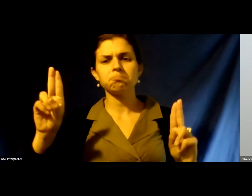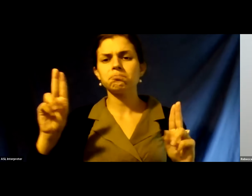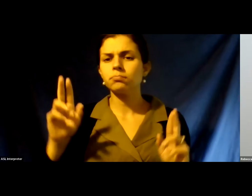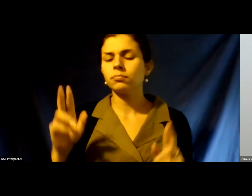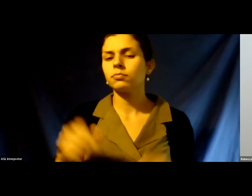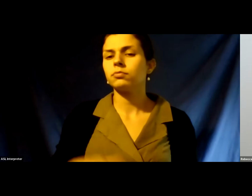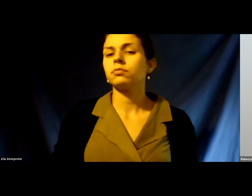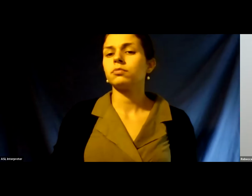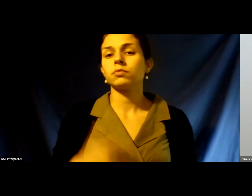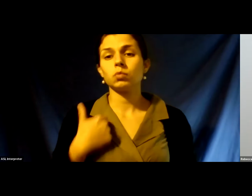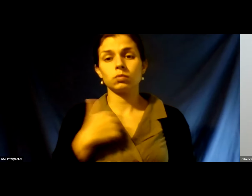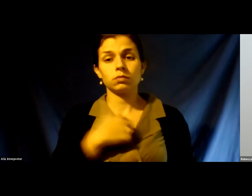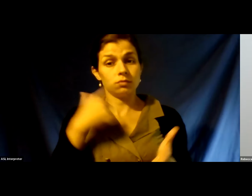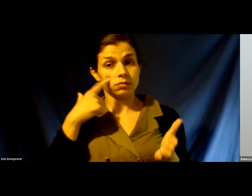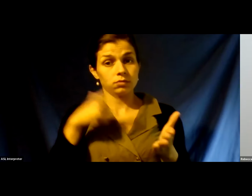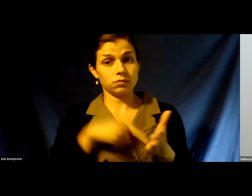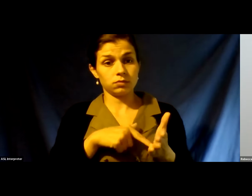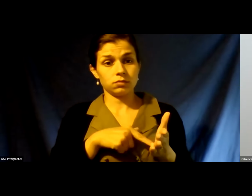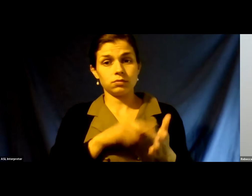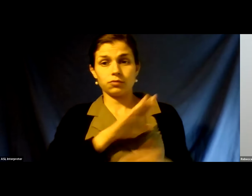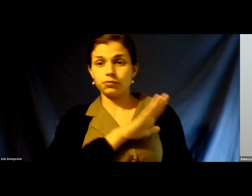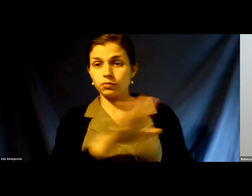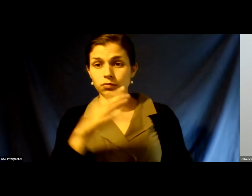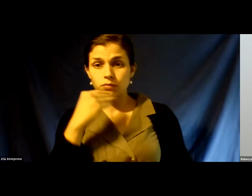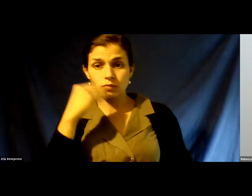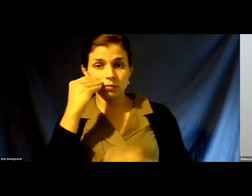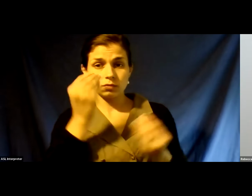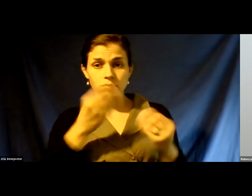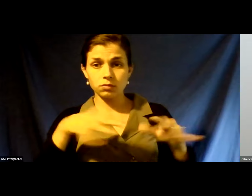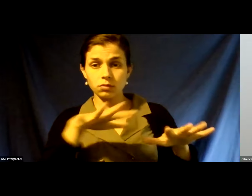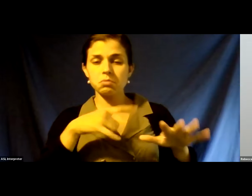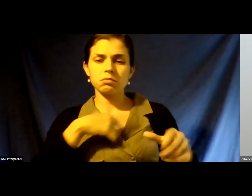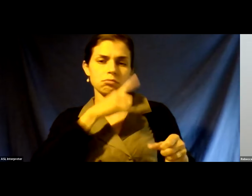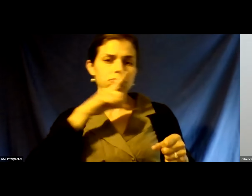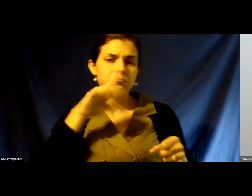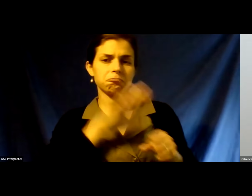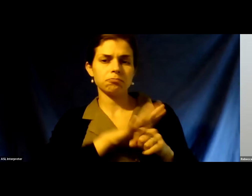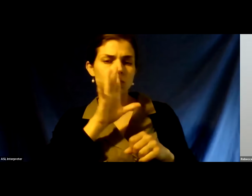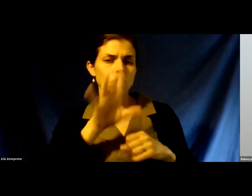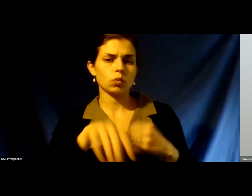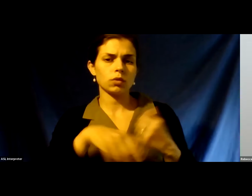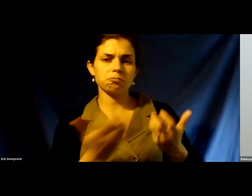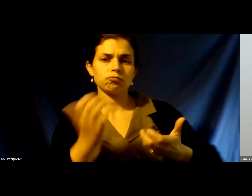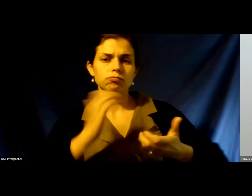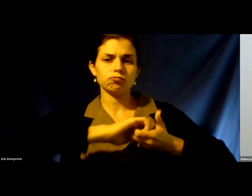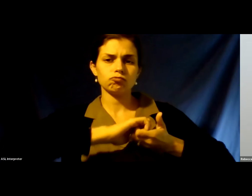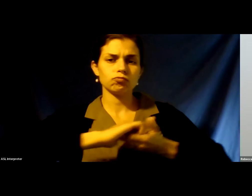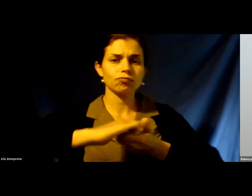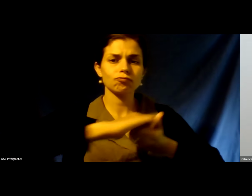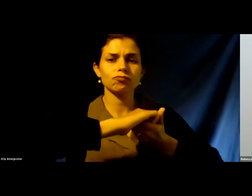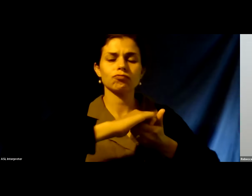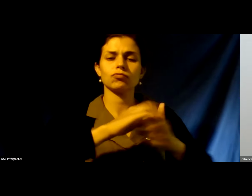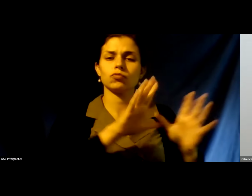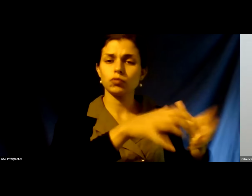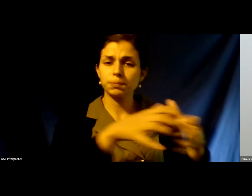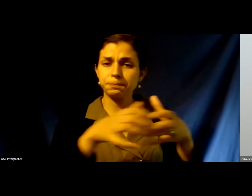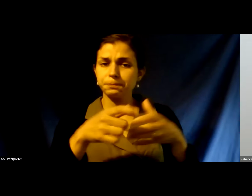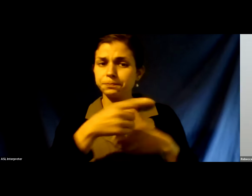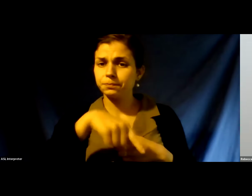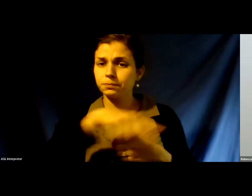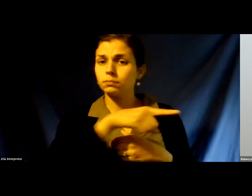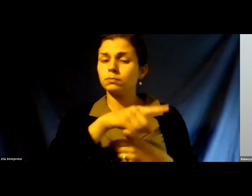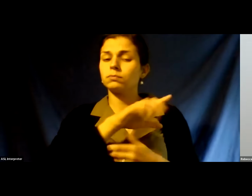these homelands, we commit to working with tribal nations to further the educational aims they have